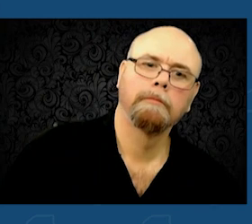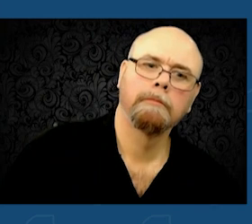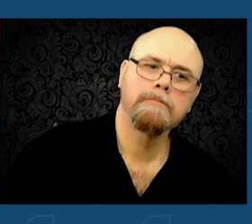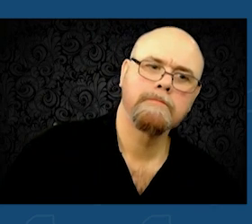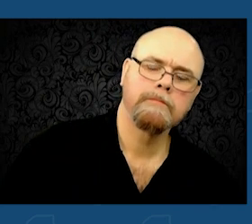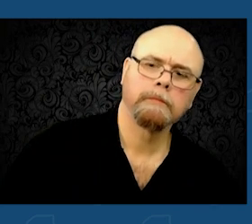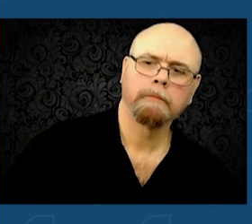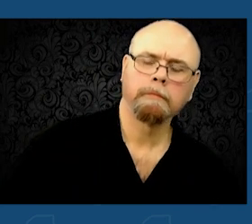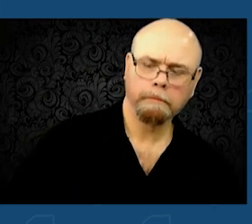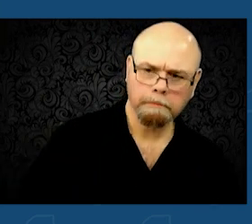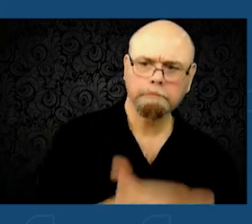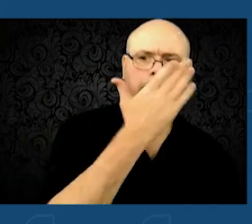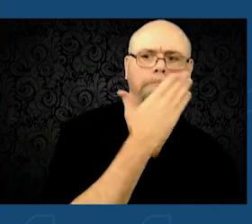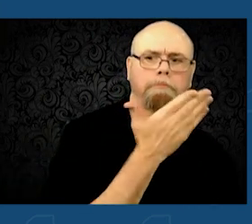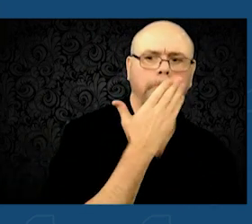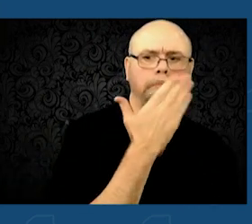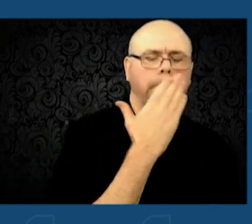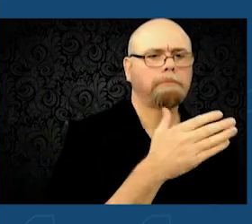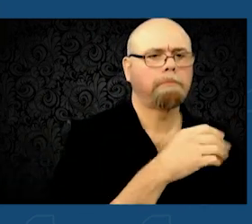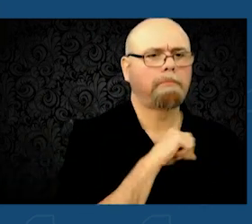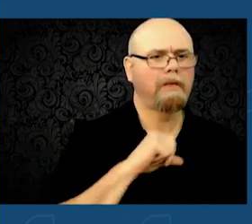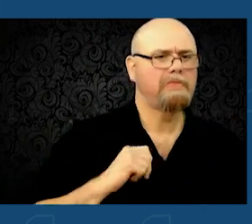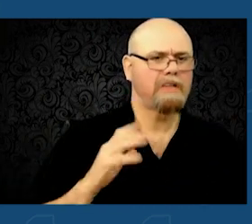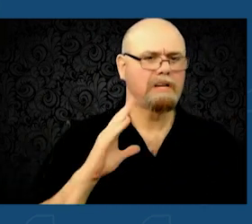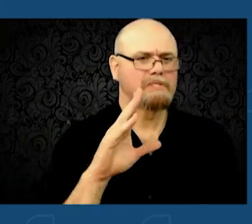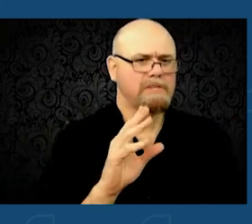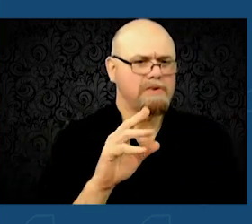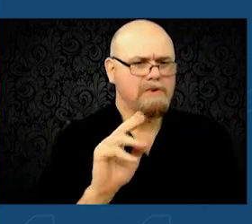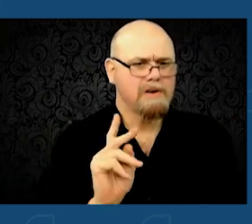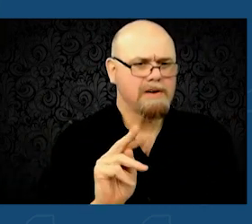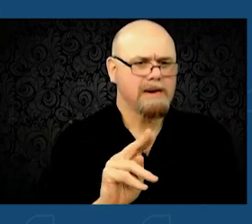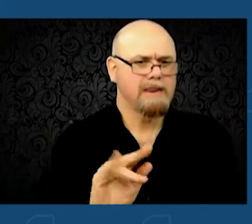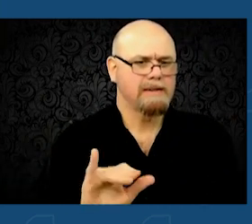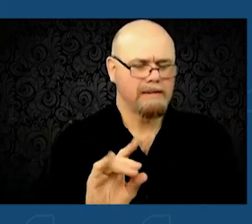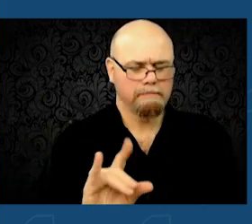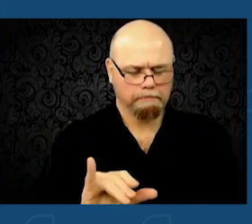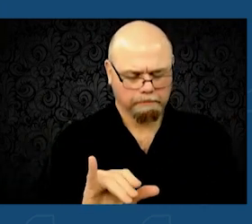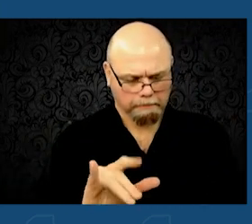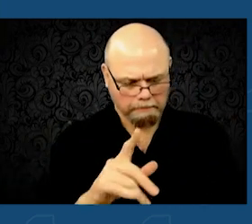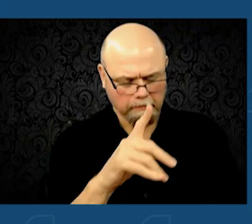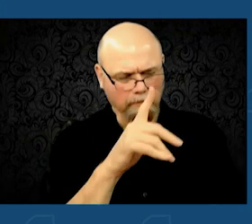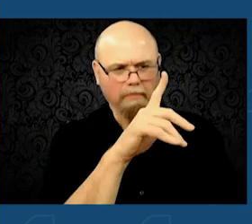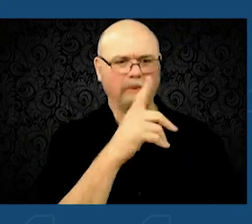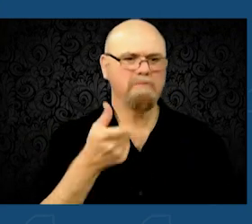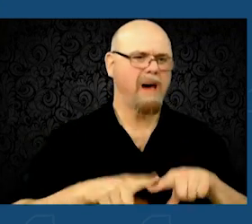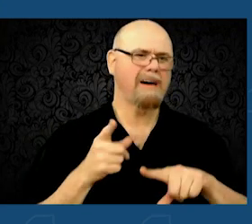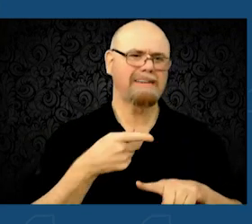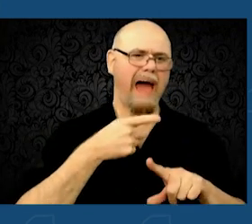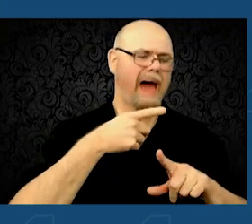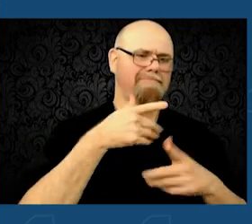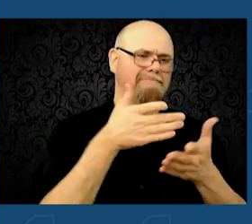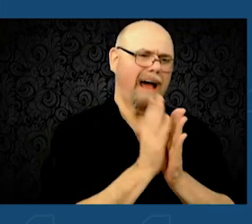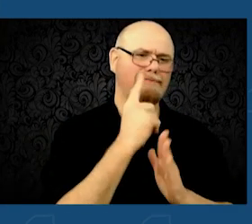Thank you, Senator Kennedy. Couldn't ask for a better colleague in Albany and a better partner to